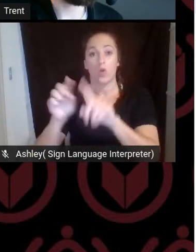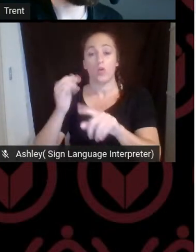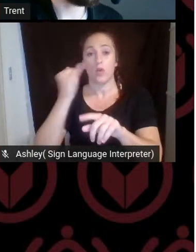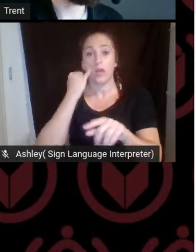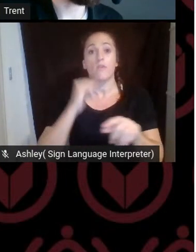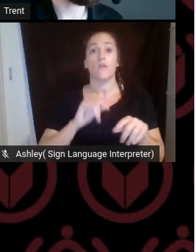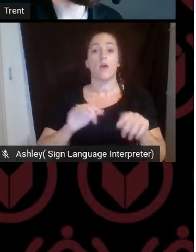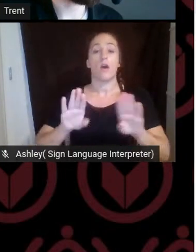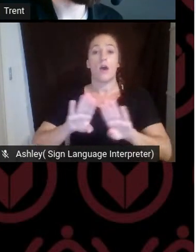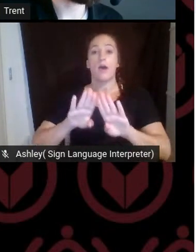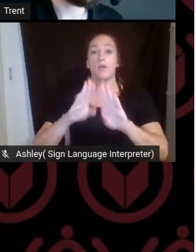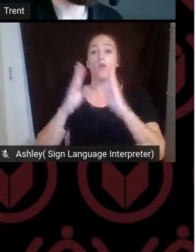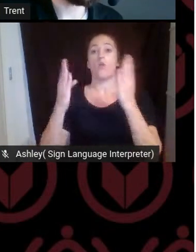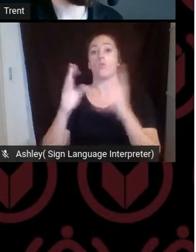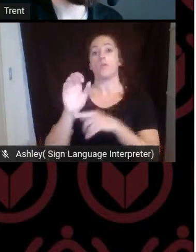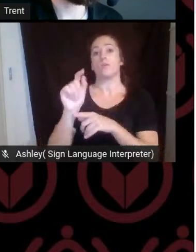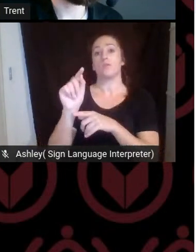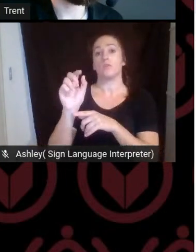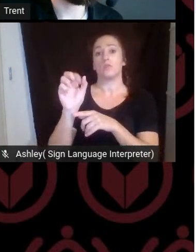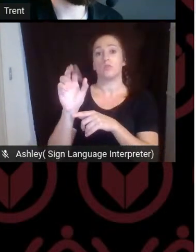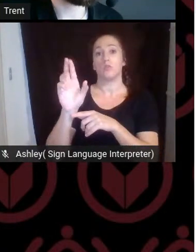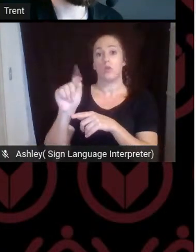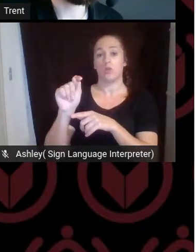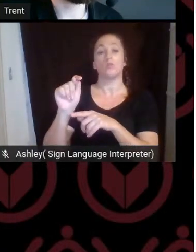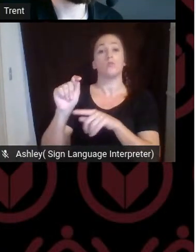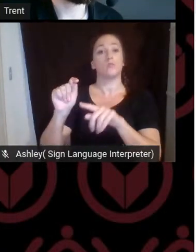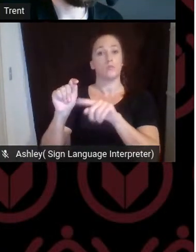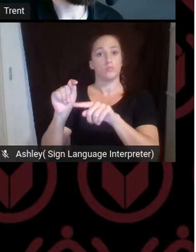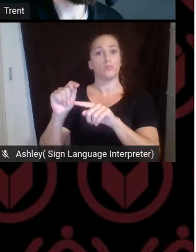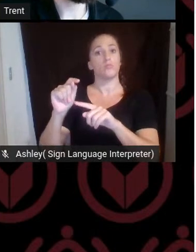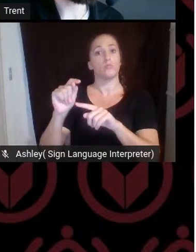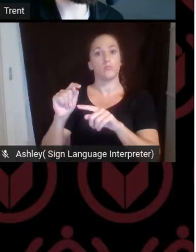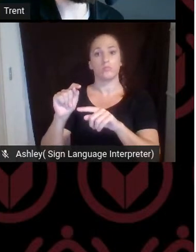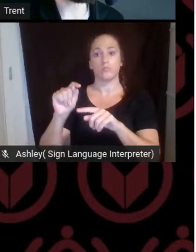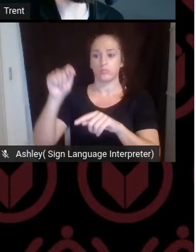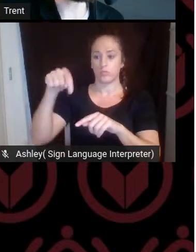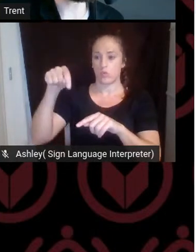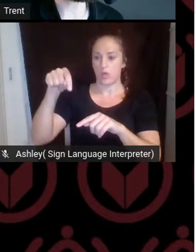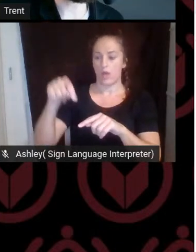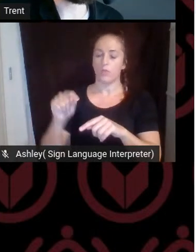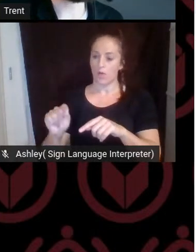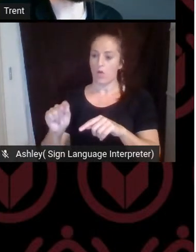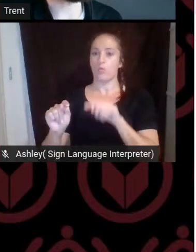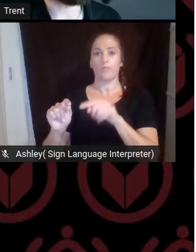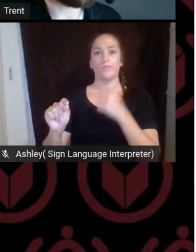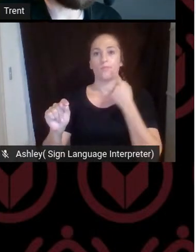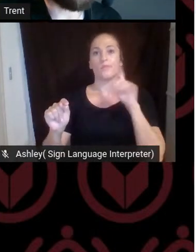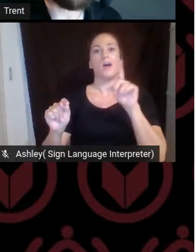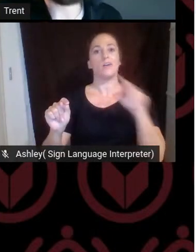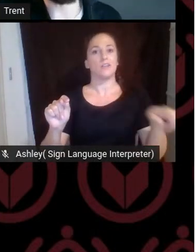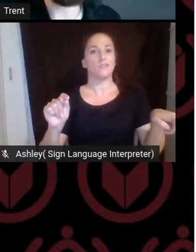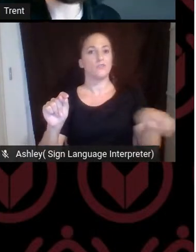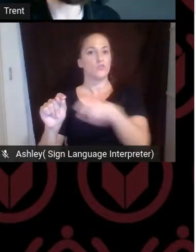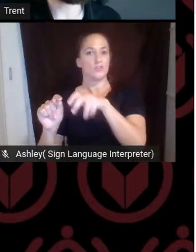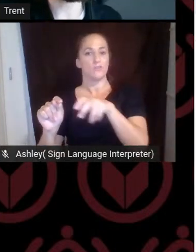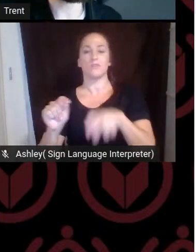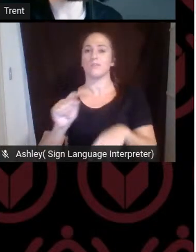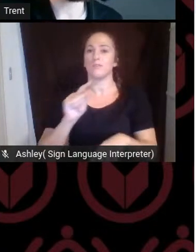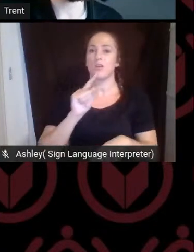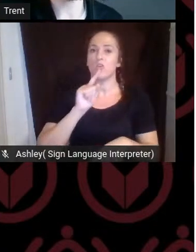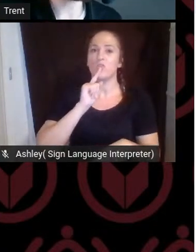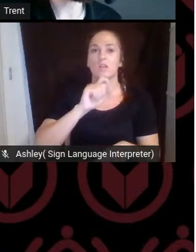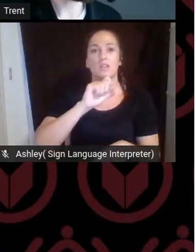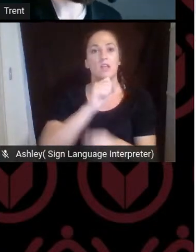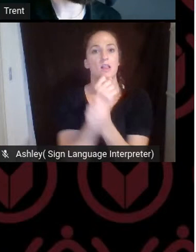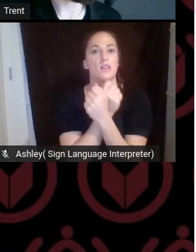show up, maybe not right up at the top, but there it is, right there. So this is a feature that I really, really love, and it's a very simple